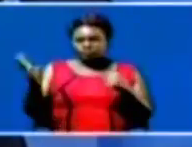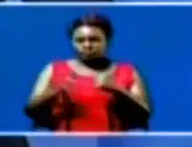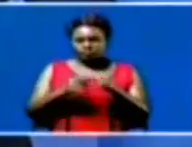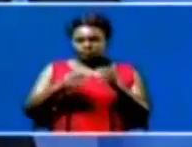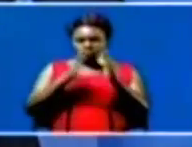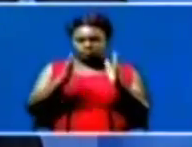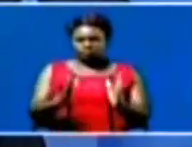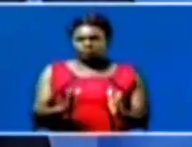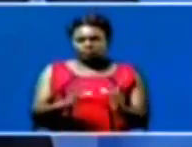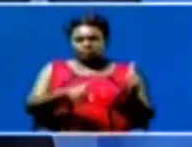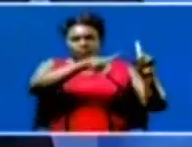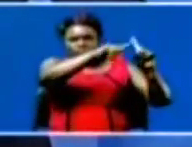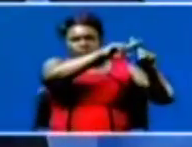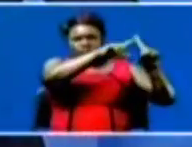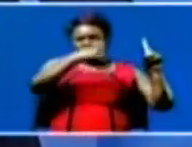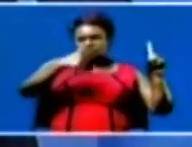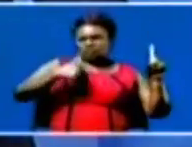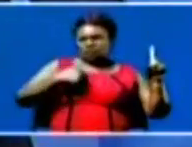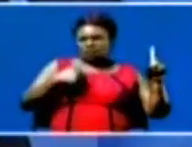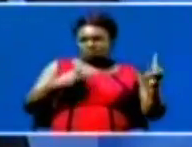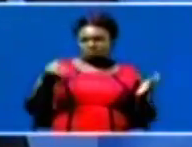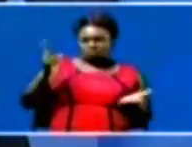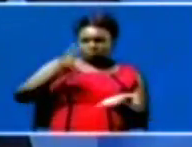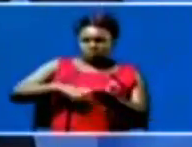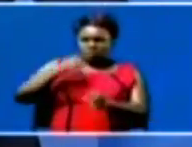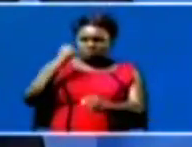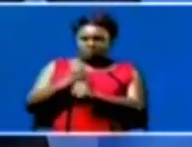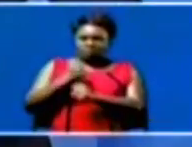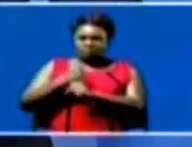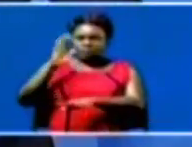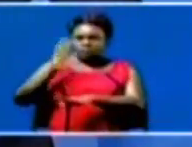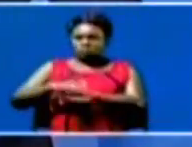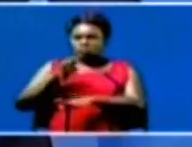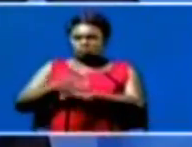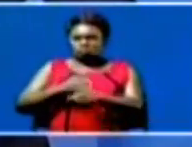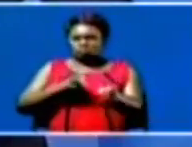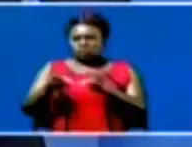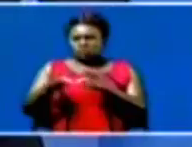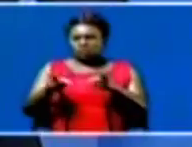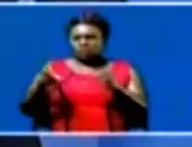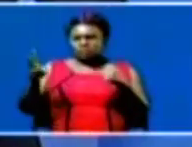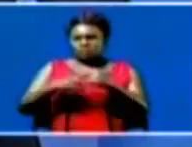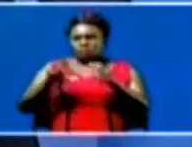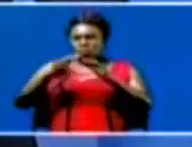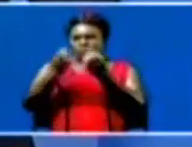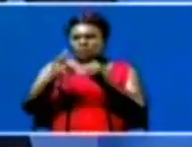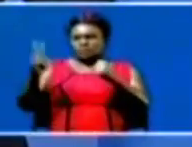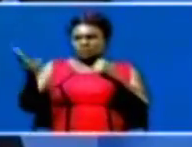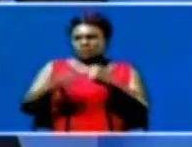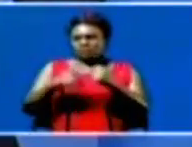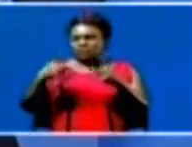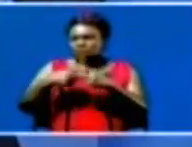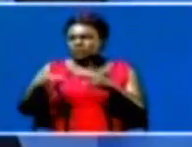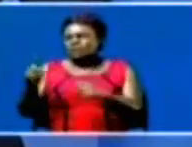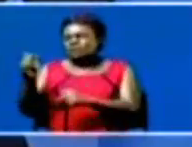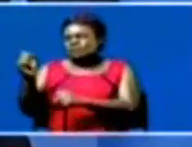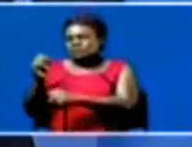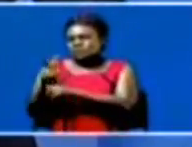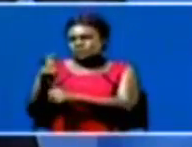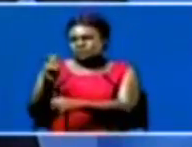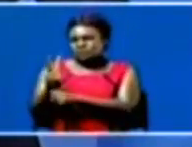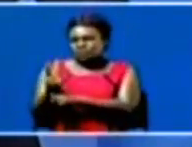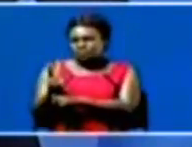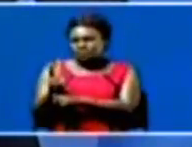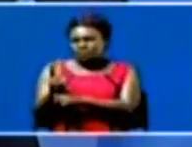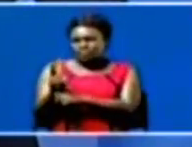Paul Murunga is positive that the team will register good results in the upcoming Safari Sevens and Wild Sevens series that will kick off in December with the Dubai